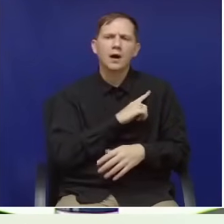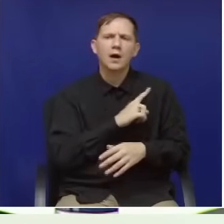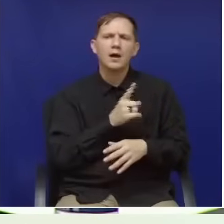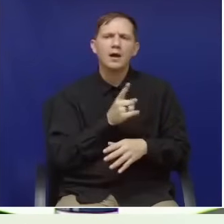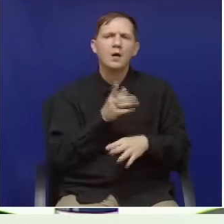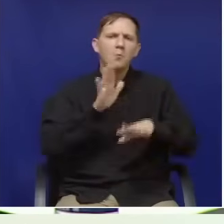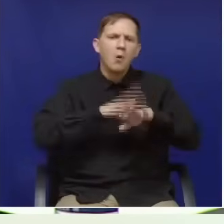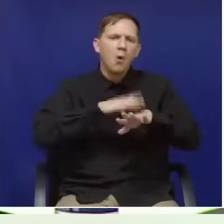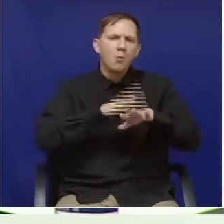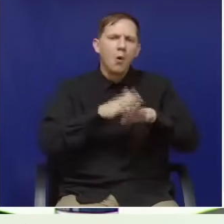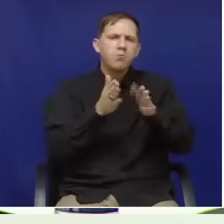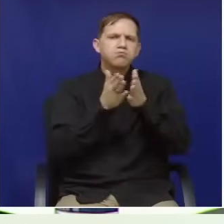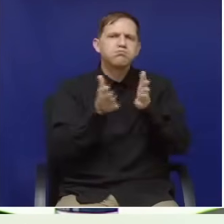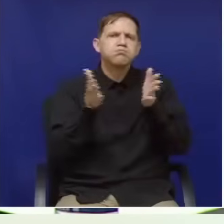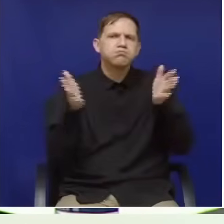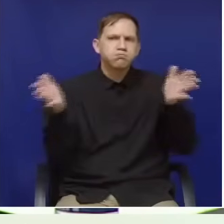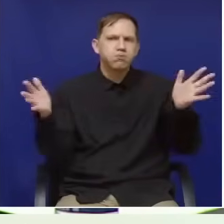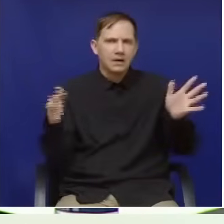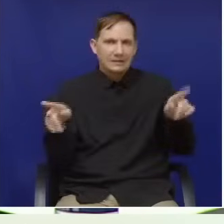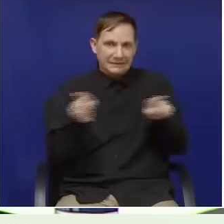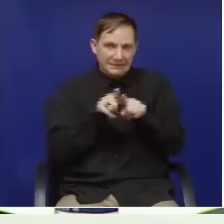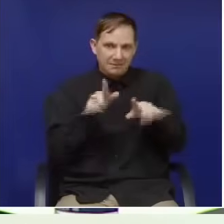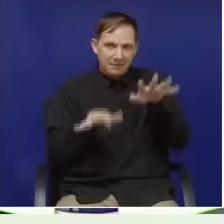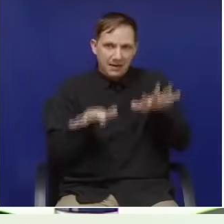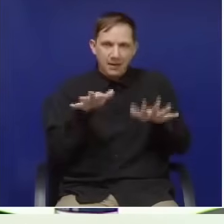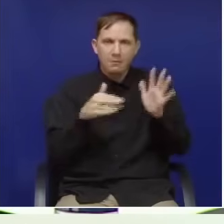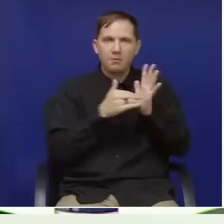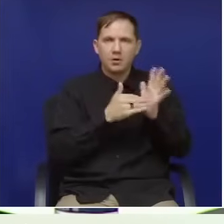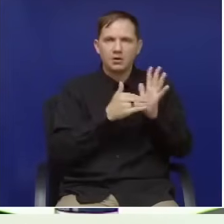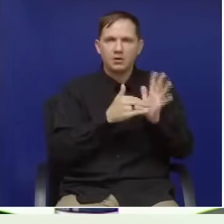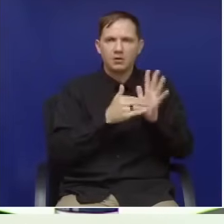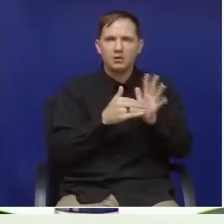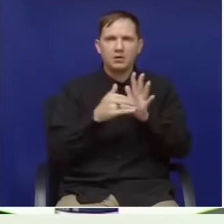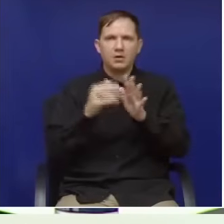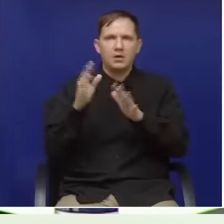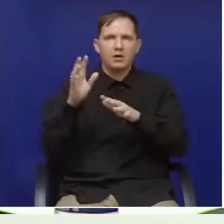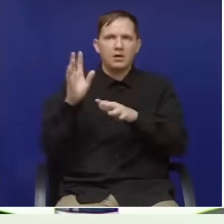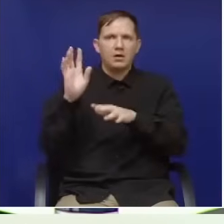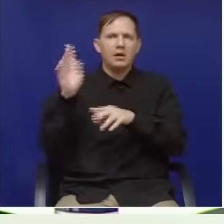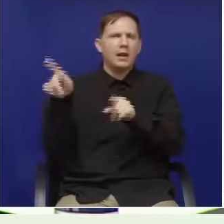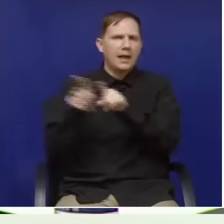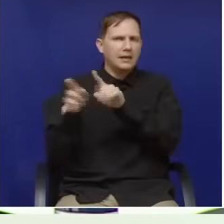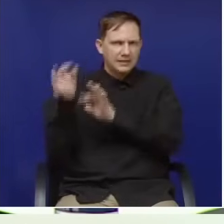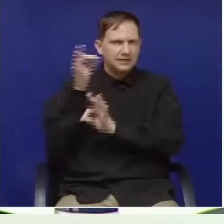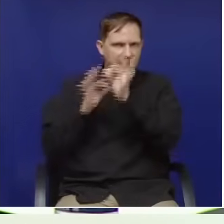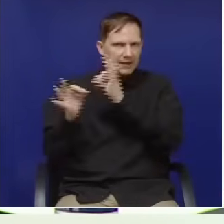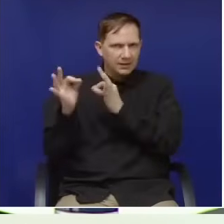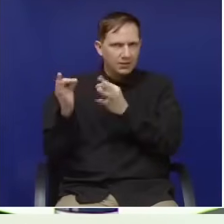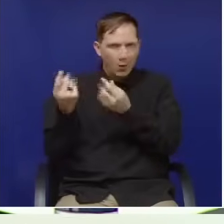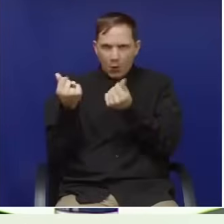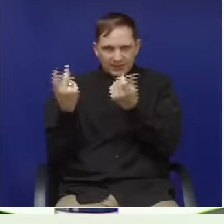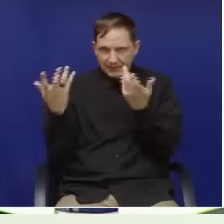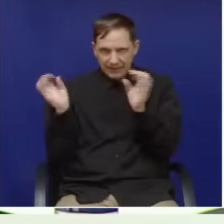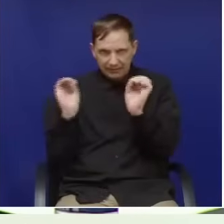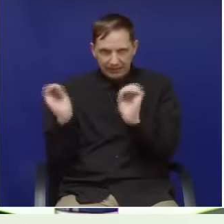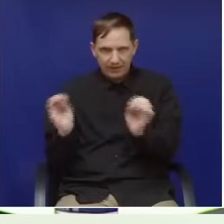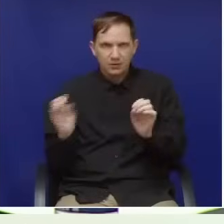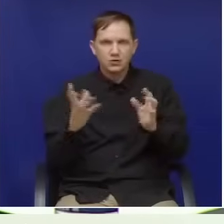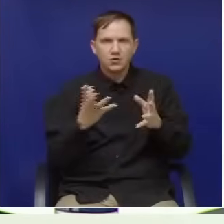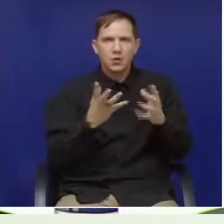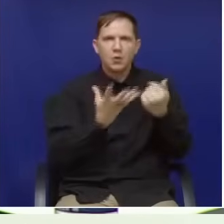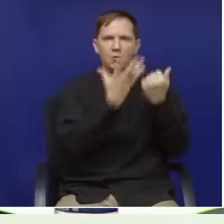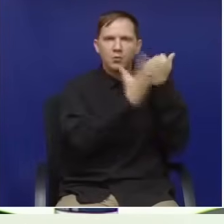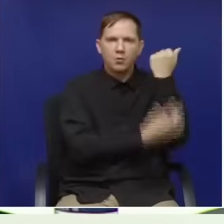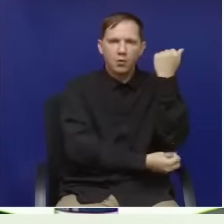the similar model that comes at no cost overseas, as you have made mention of, to poor